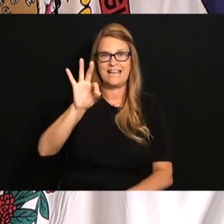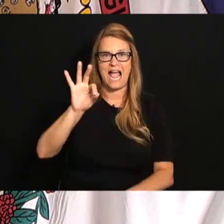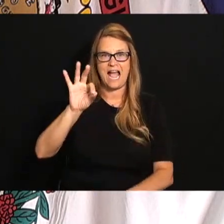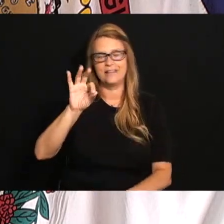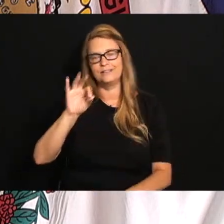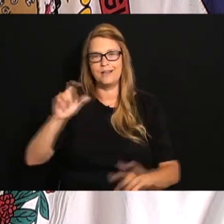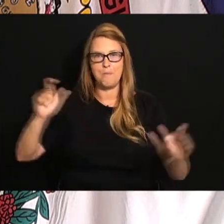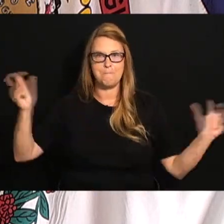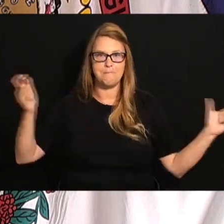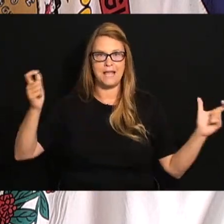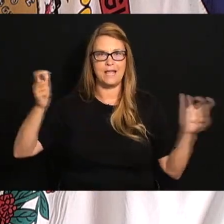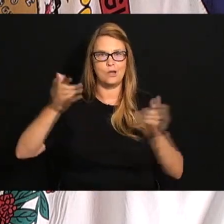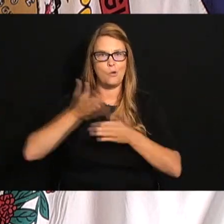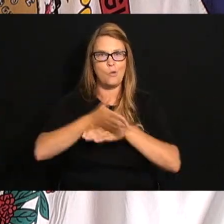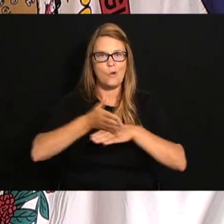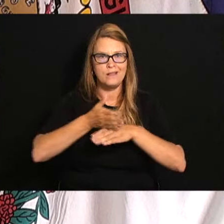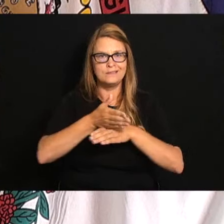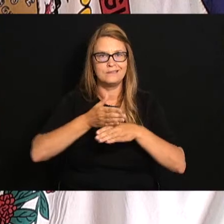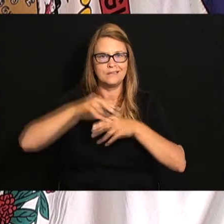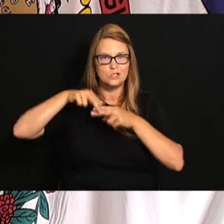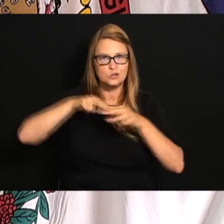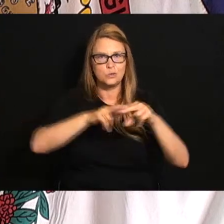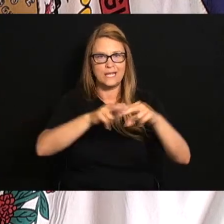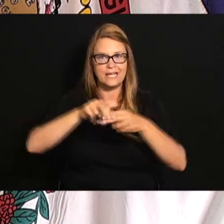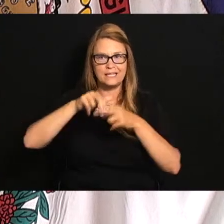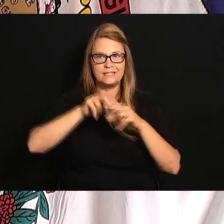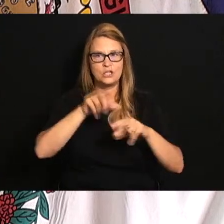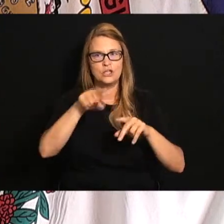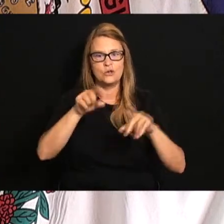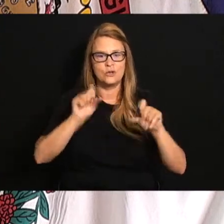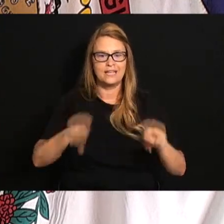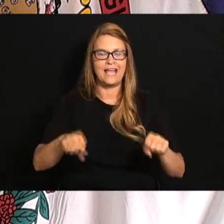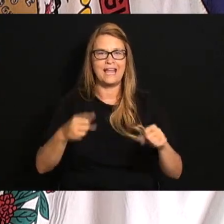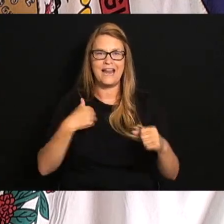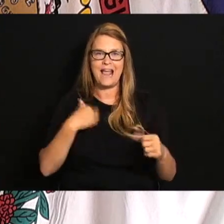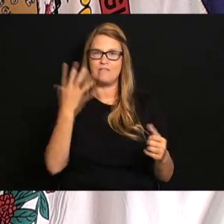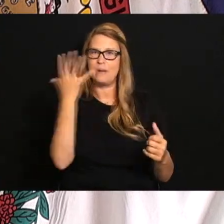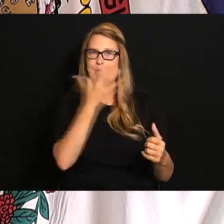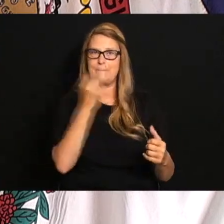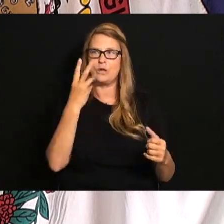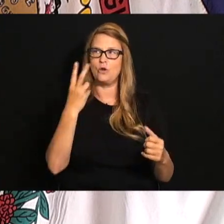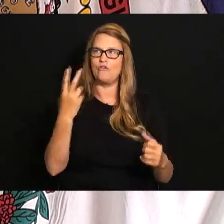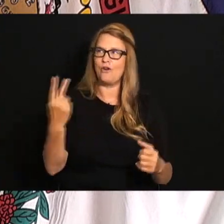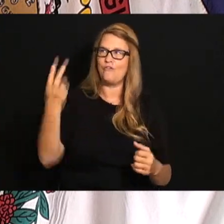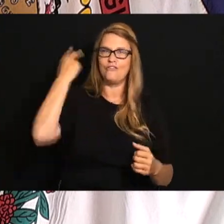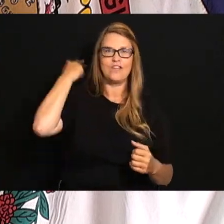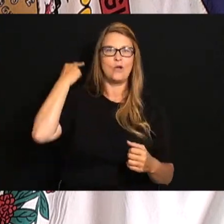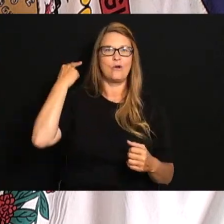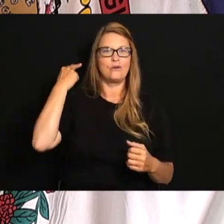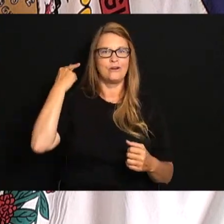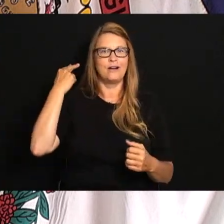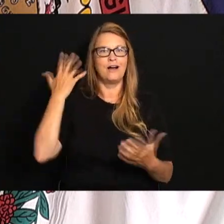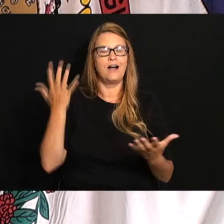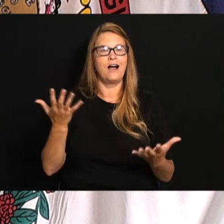super-sized wooden swing sets where you can take a stunning view at the same